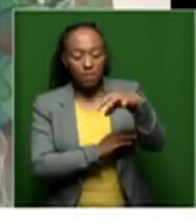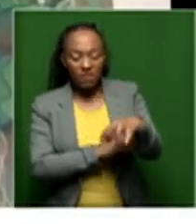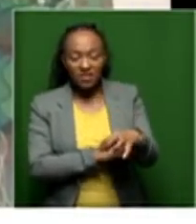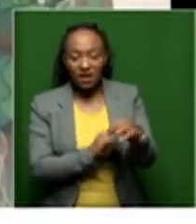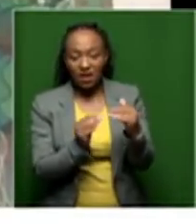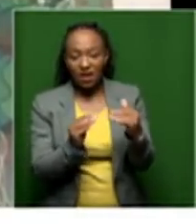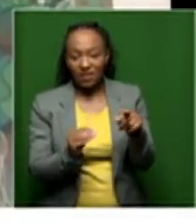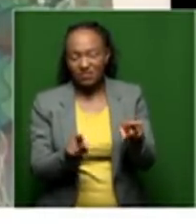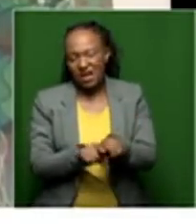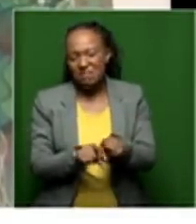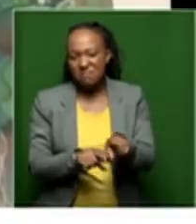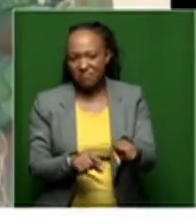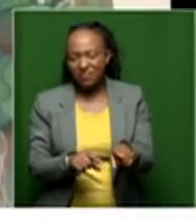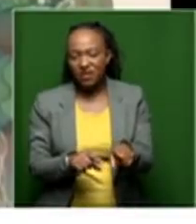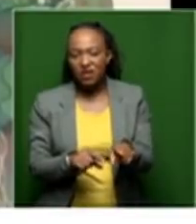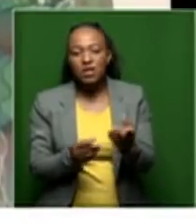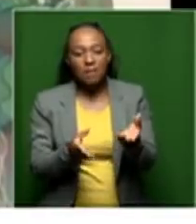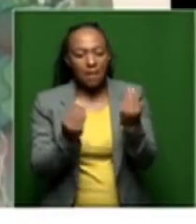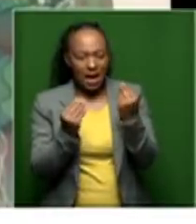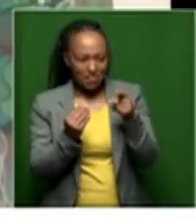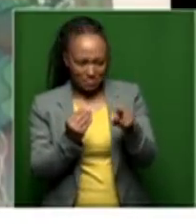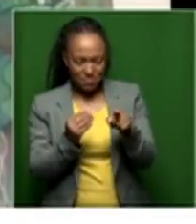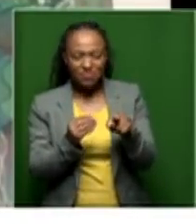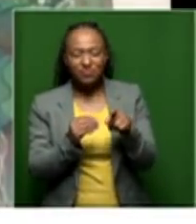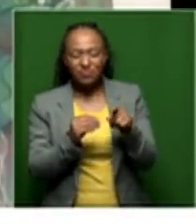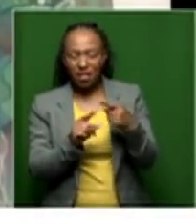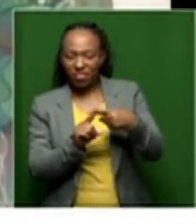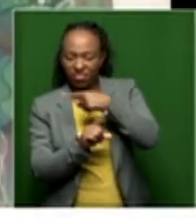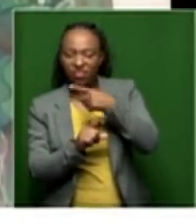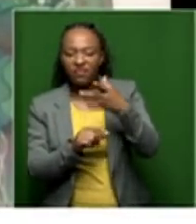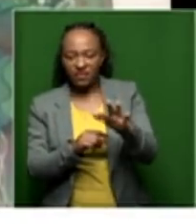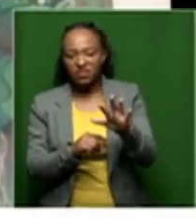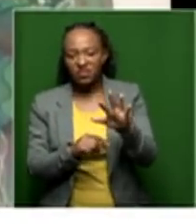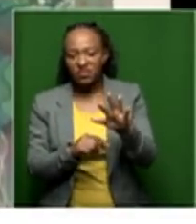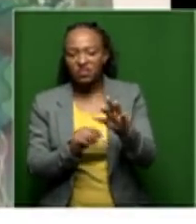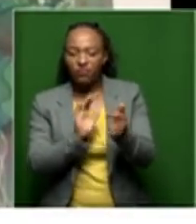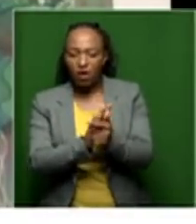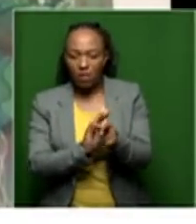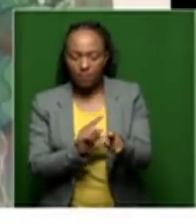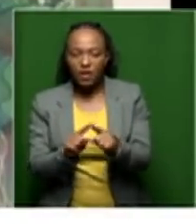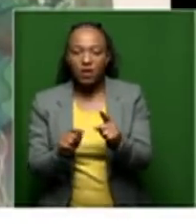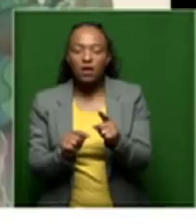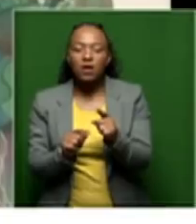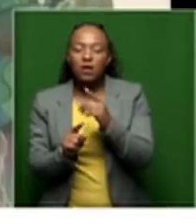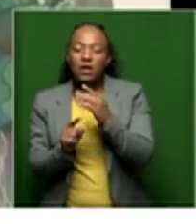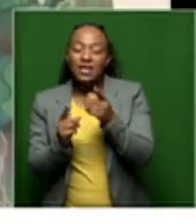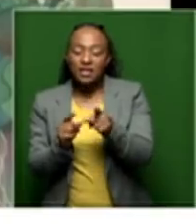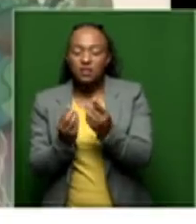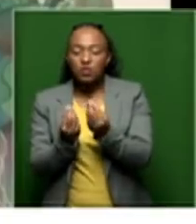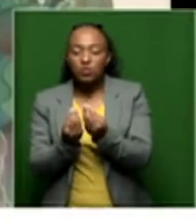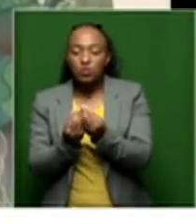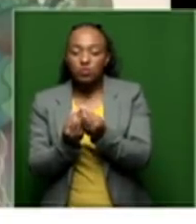level in itself, was found wanting. I think, Leanne, the biggest indictment here is twofold. One, it